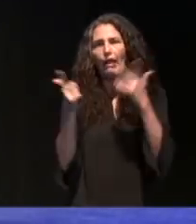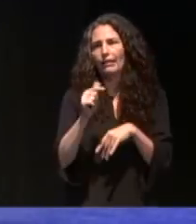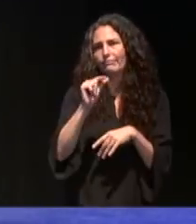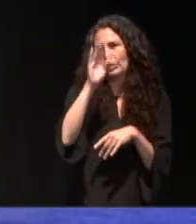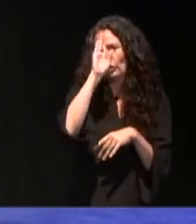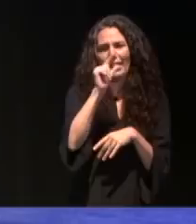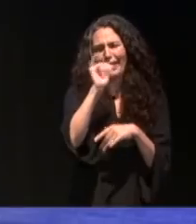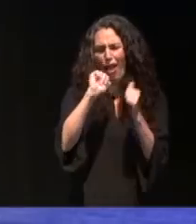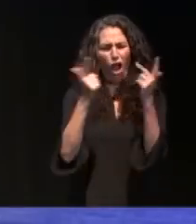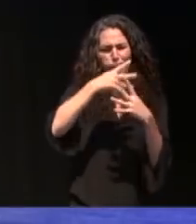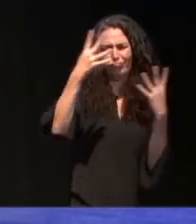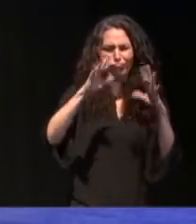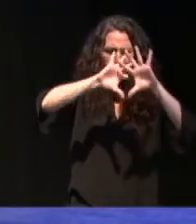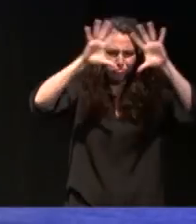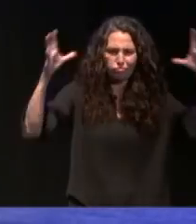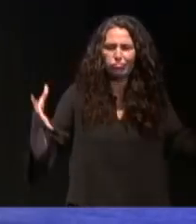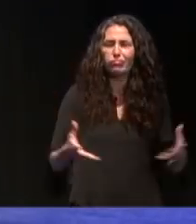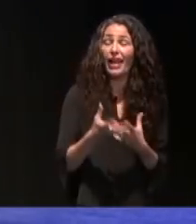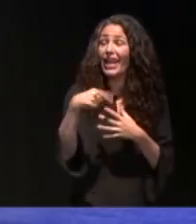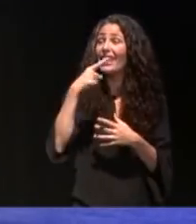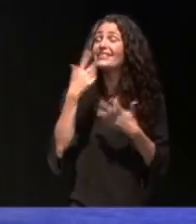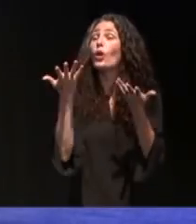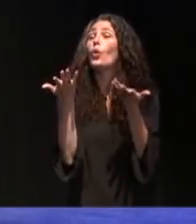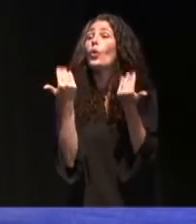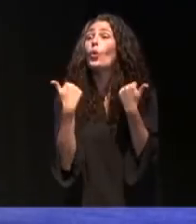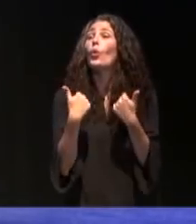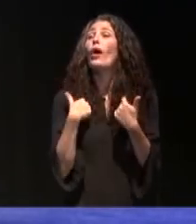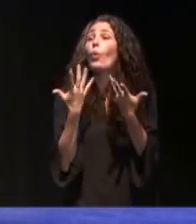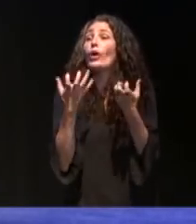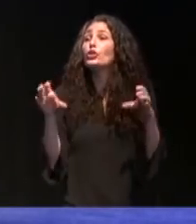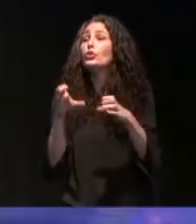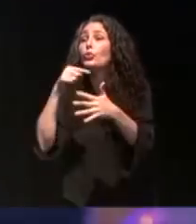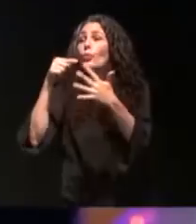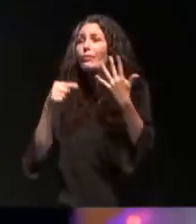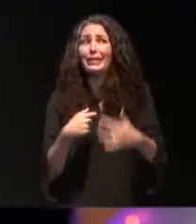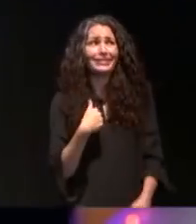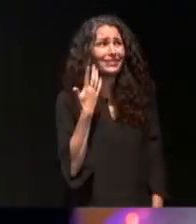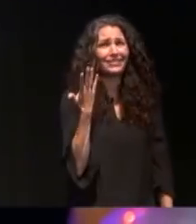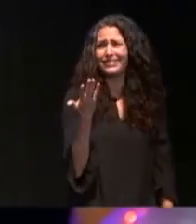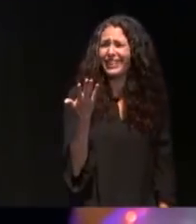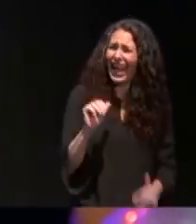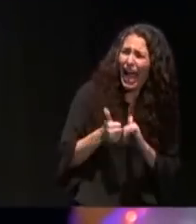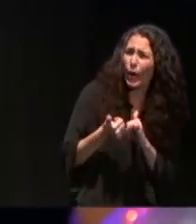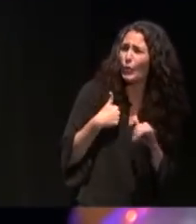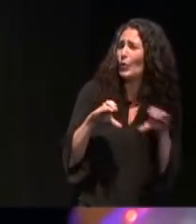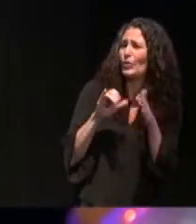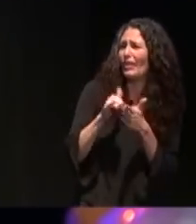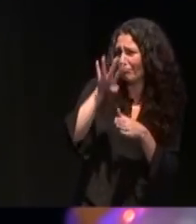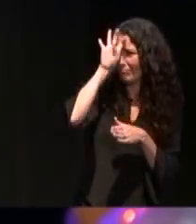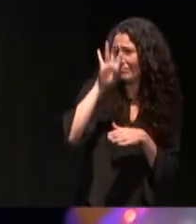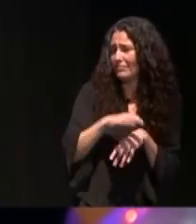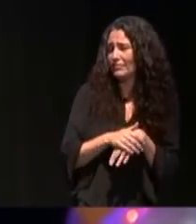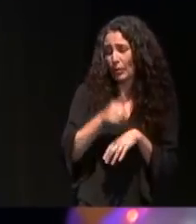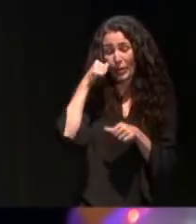they said to me inside, this is what we want you to do. And I said, what? How am I going to do that? Now, in the dream, I'm really